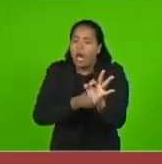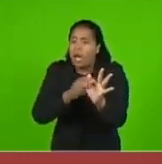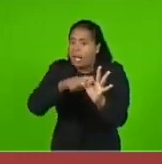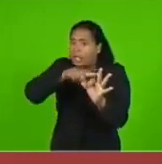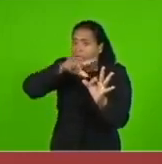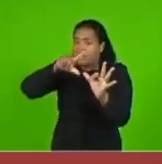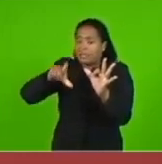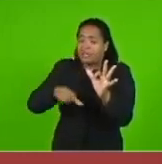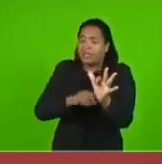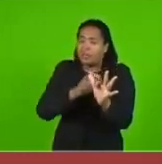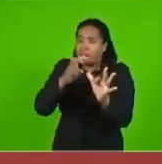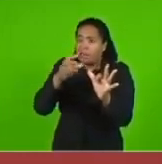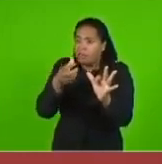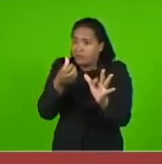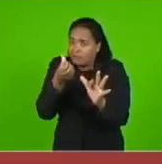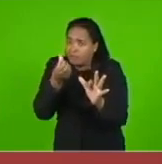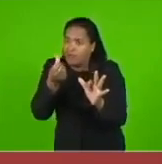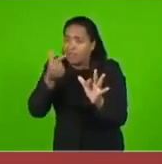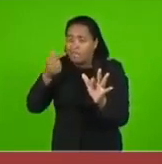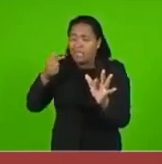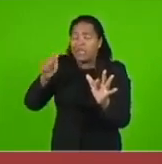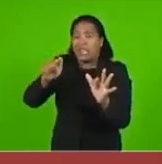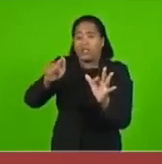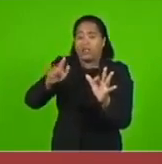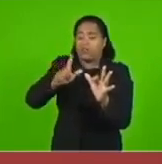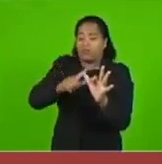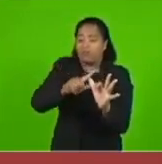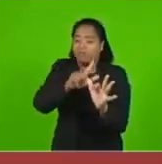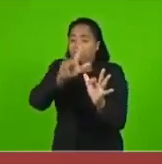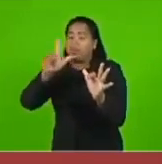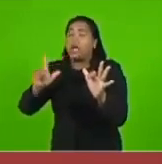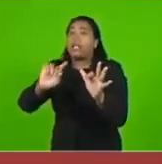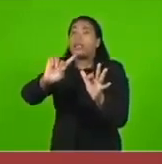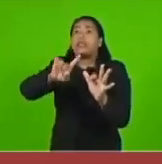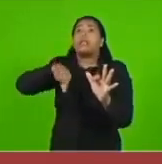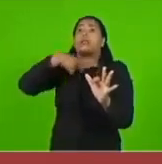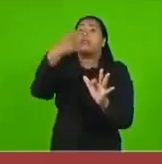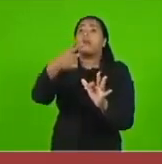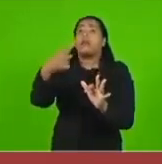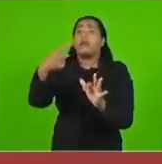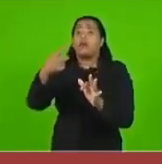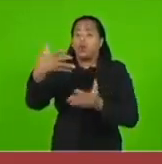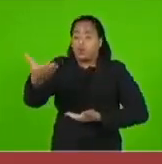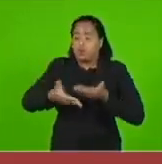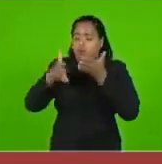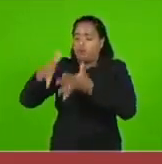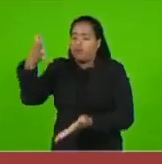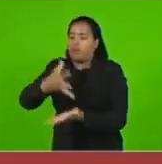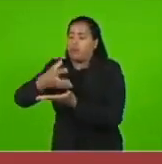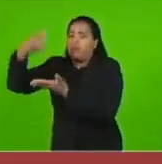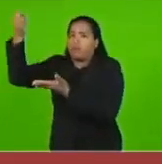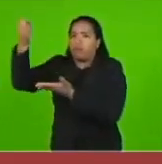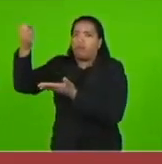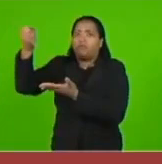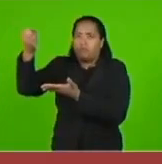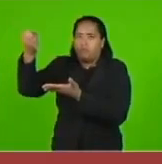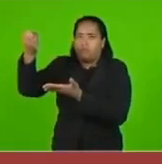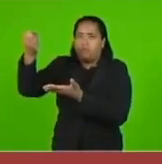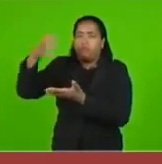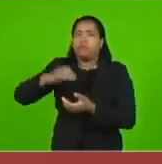The last trumpets are going to be the three last ones. They're going to be blown after the church has departed there.